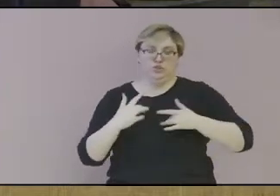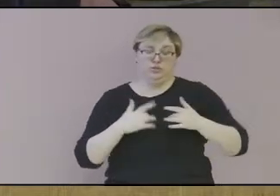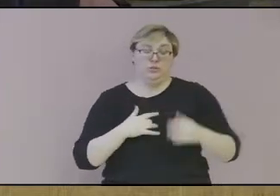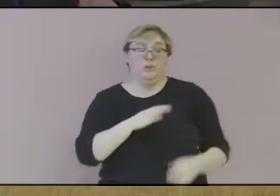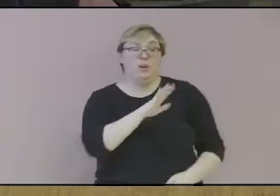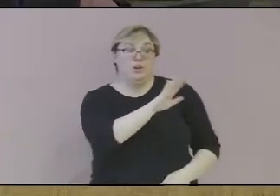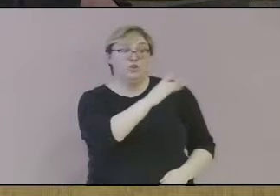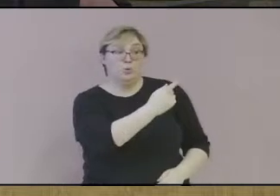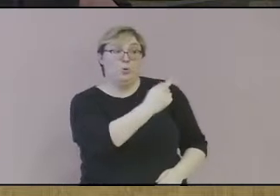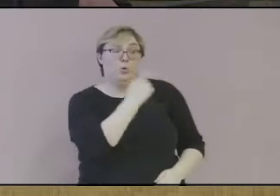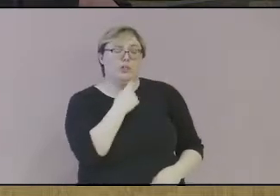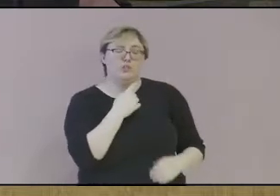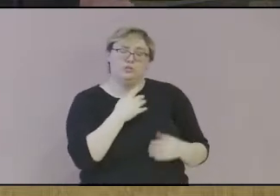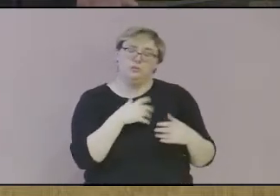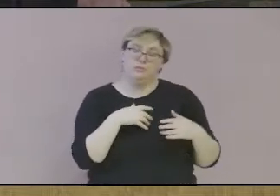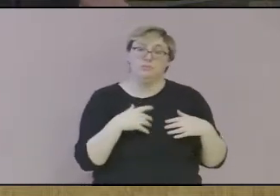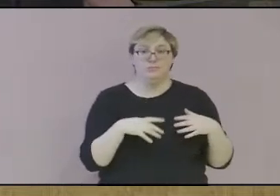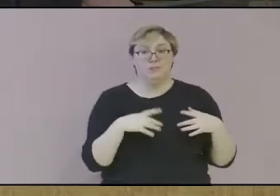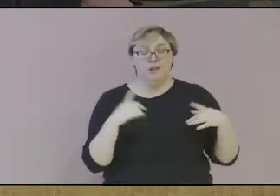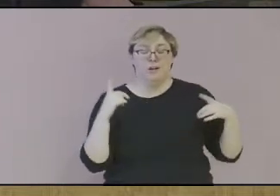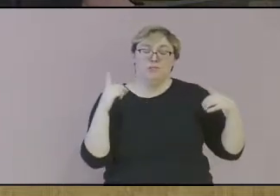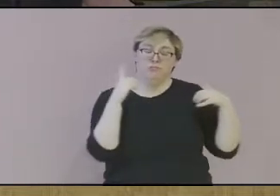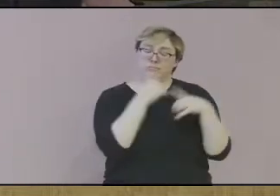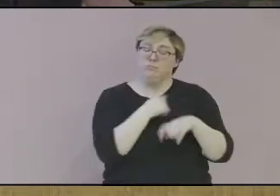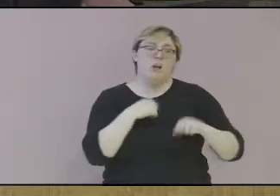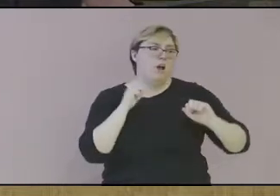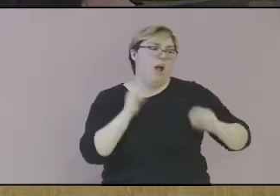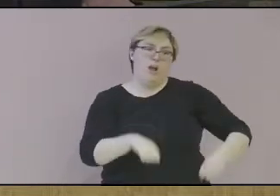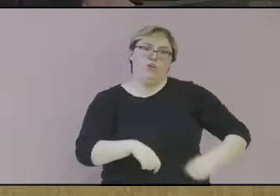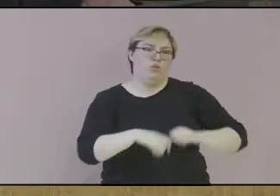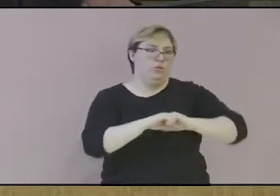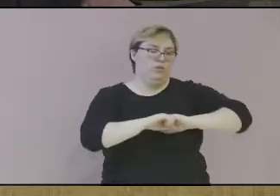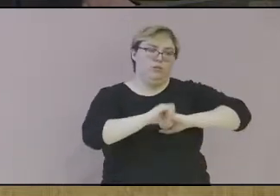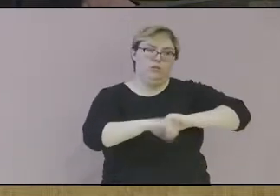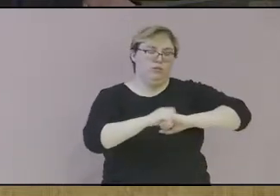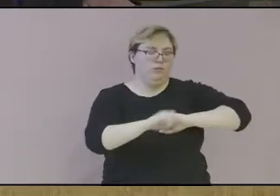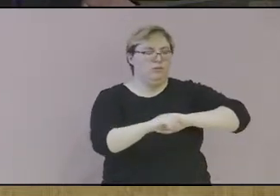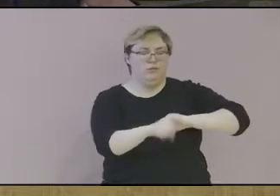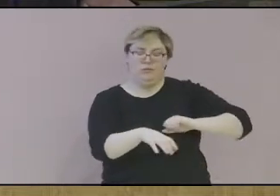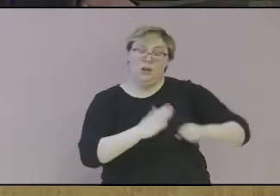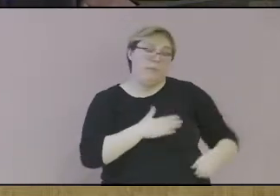we're in the reception, I can tell you some of the other meetings I've been in and stories I've heard.